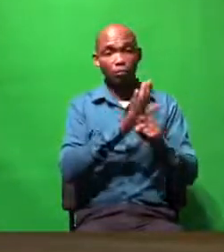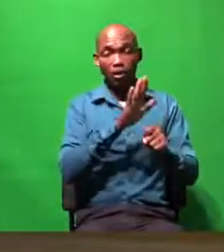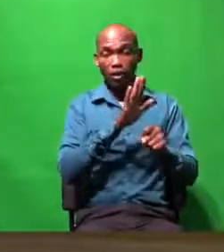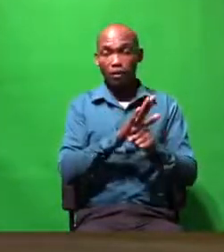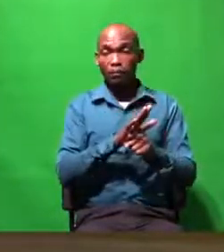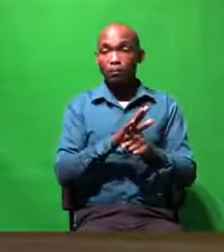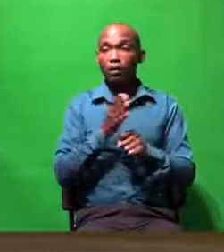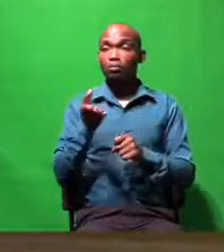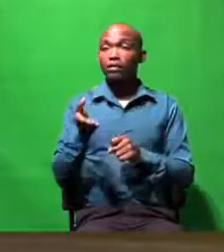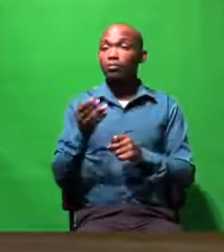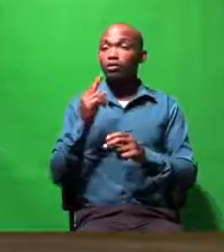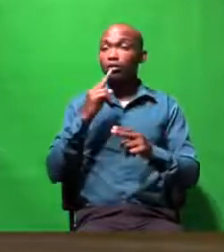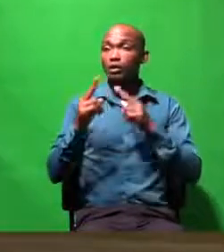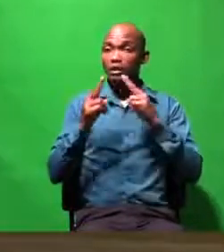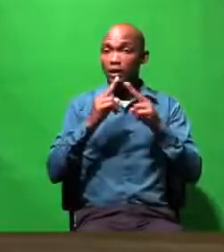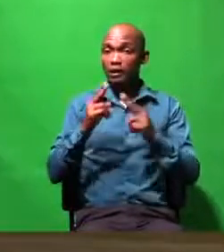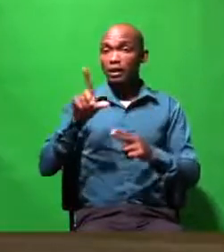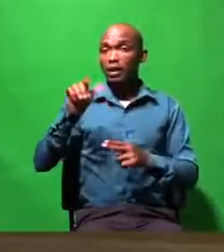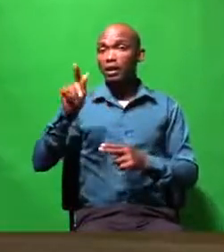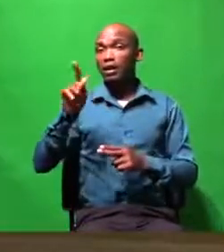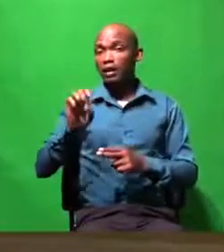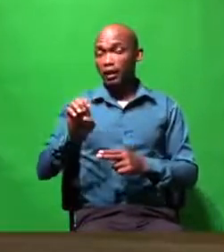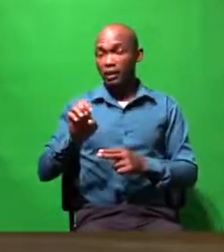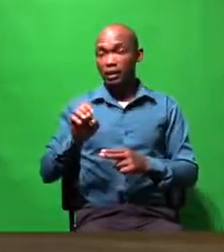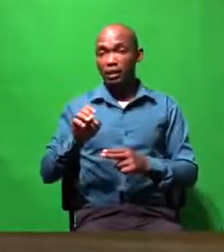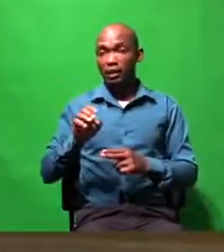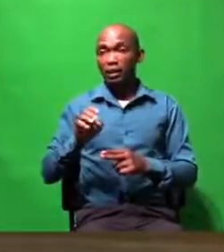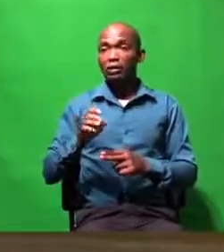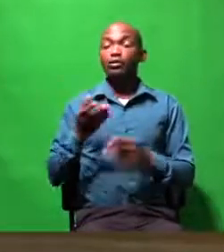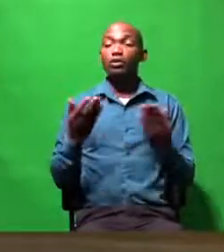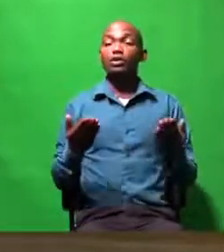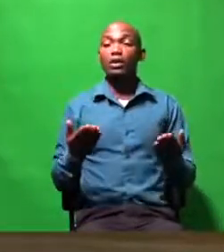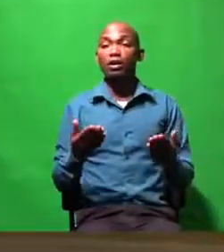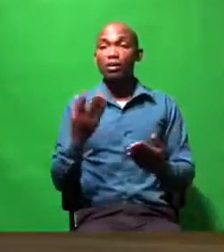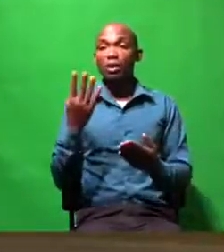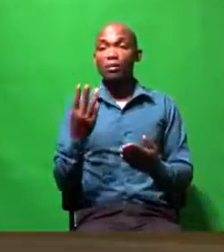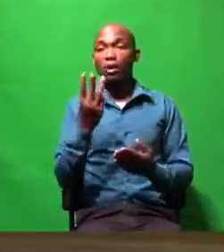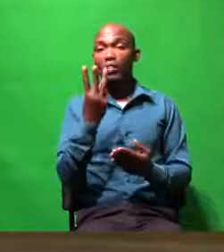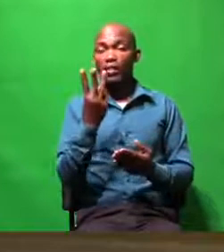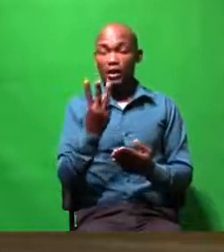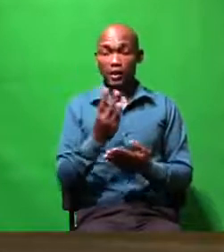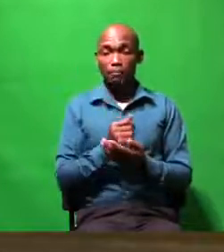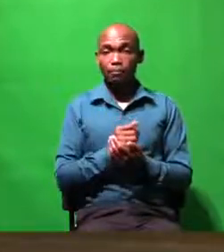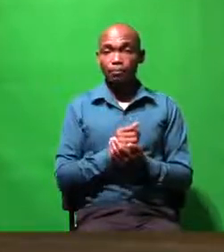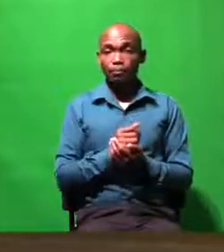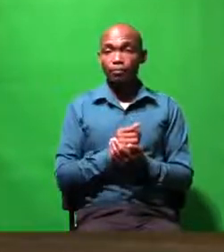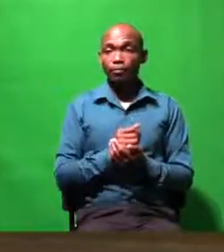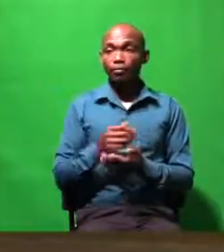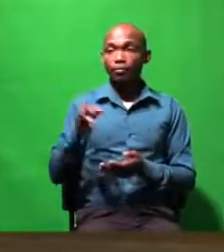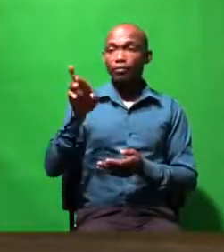we discuss, we say is a lake. Number 3 is a